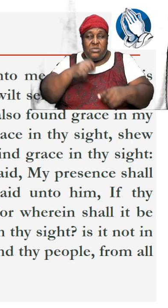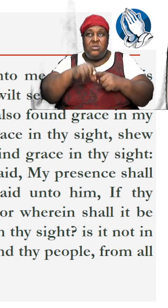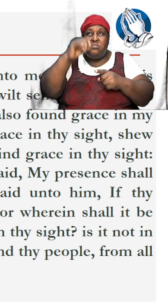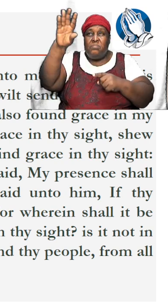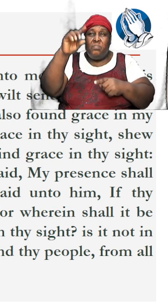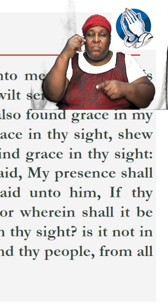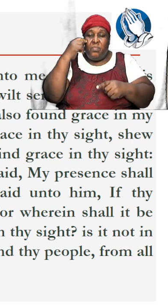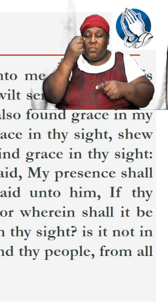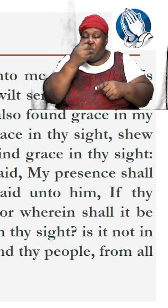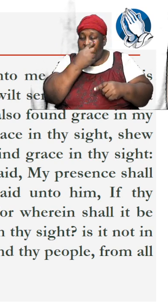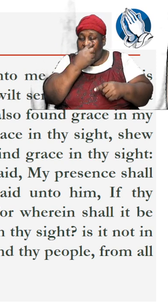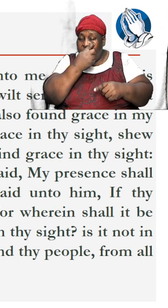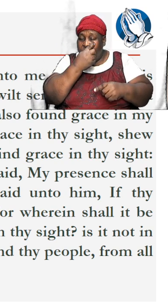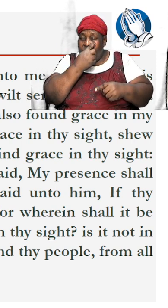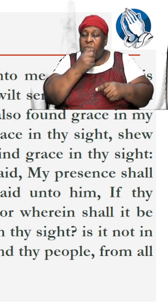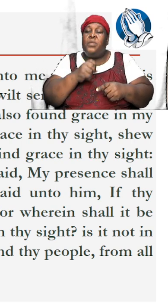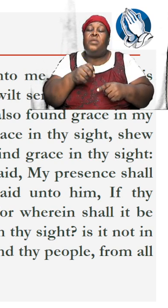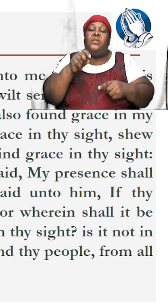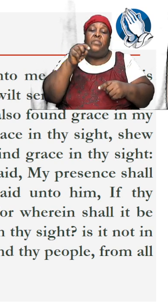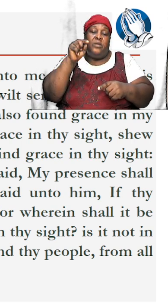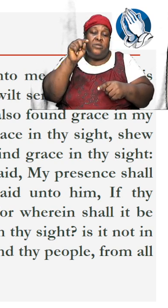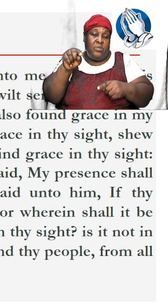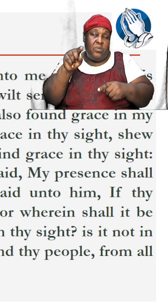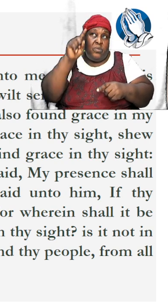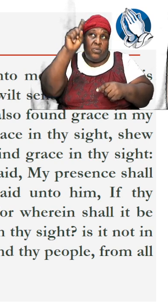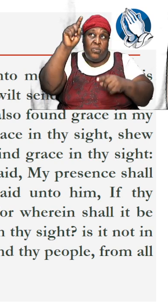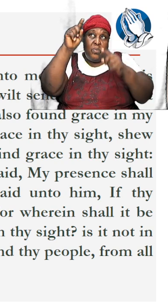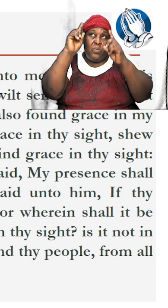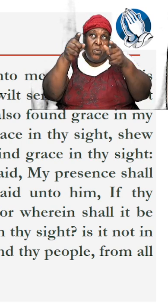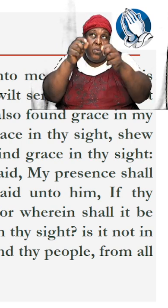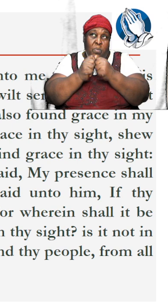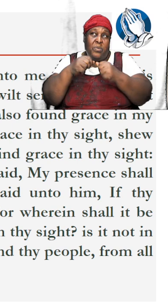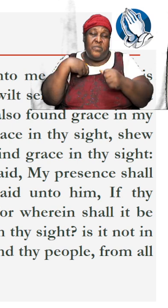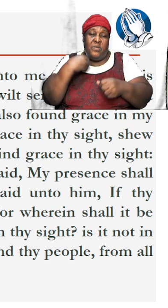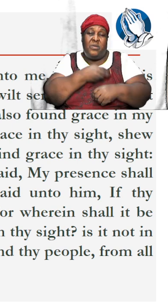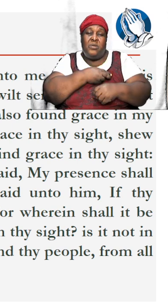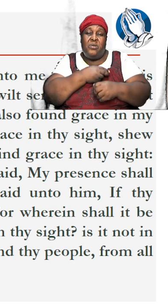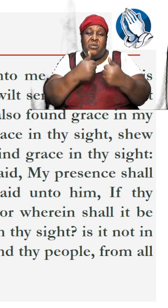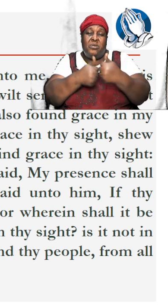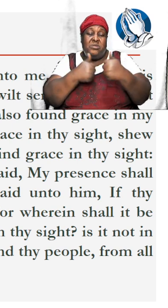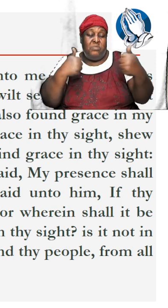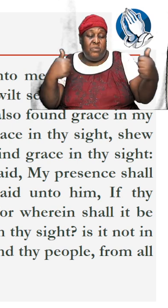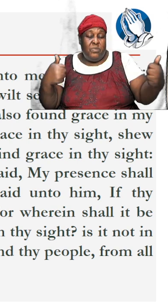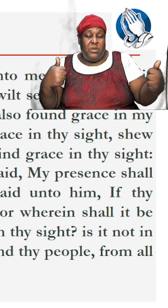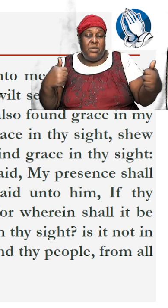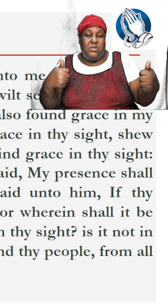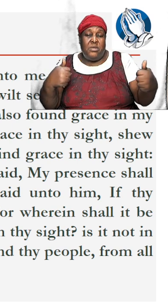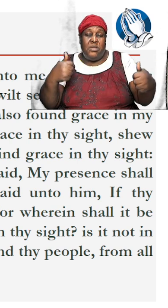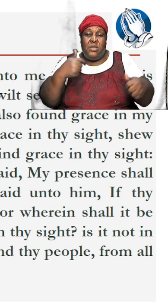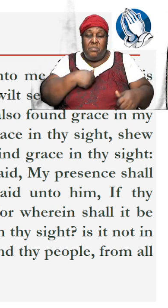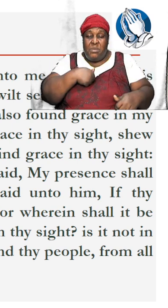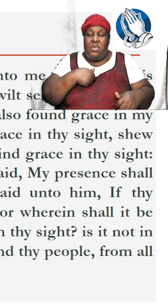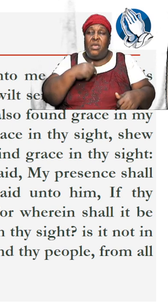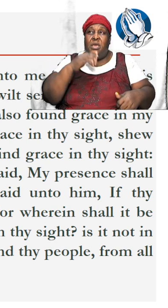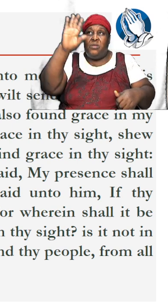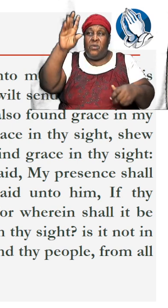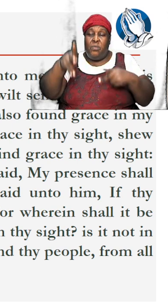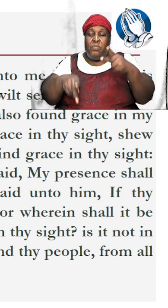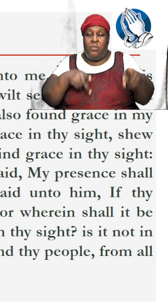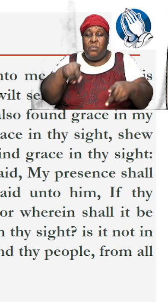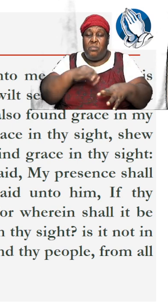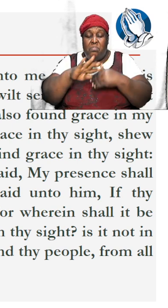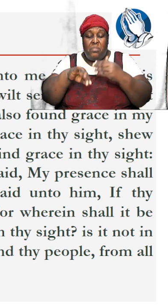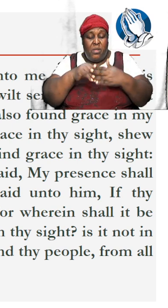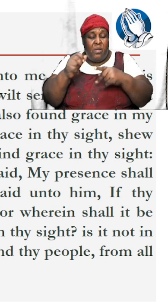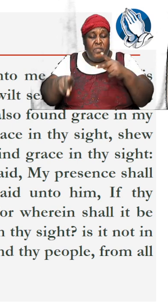thine that thou goest with us? So shall we be separated, I and thy people, for all